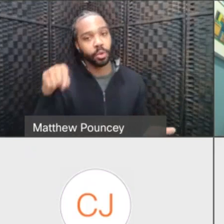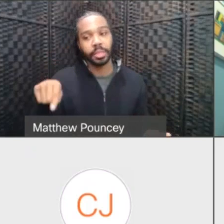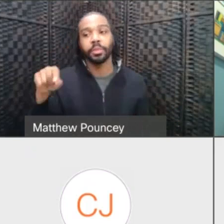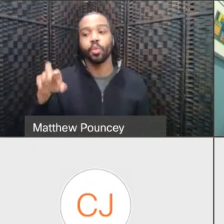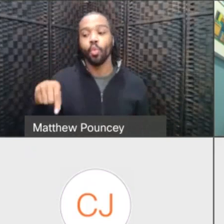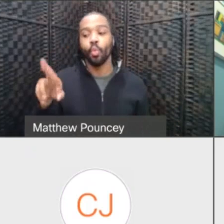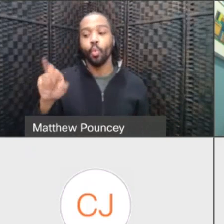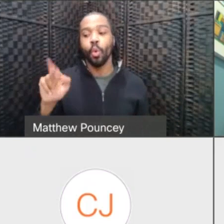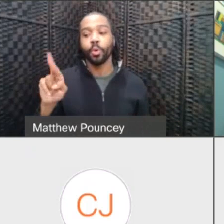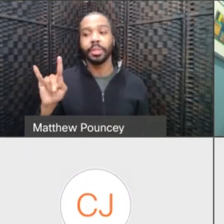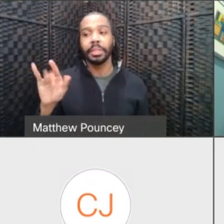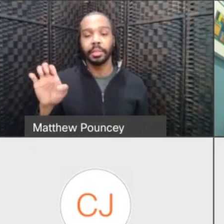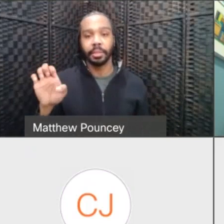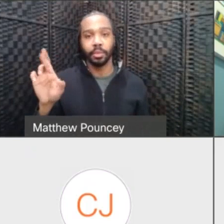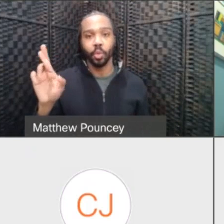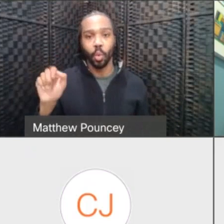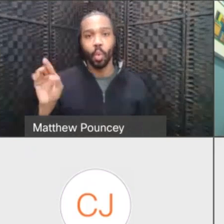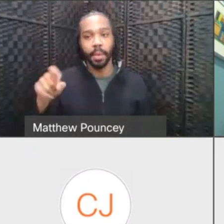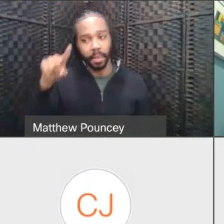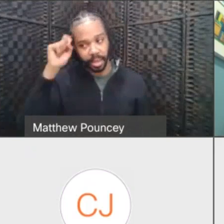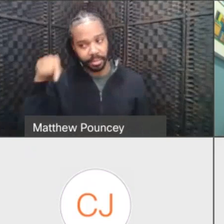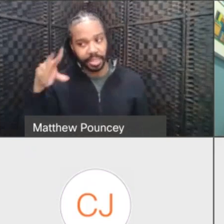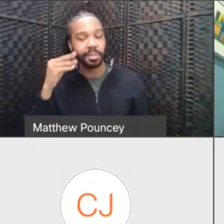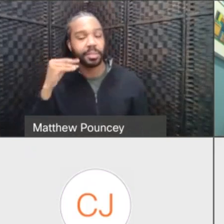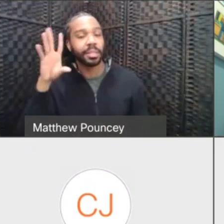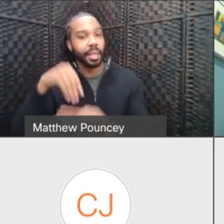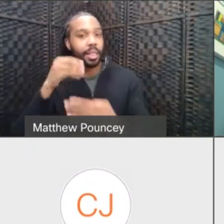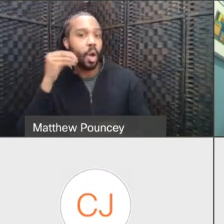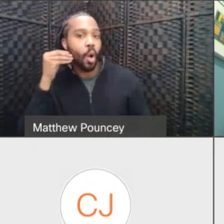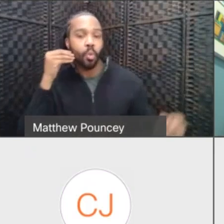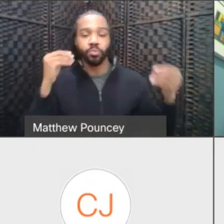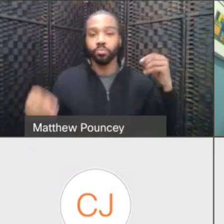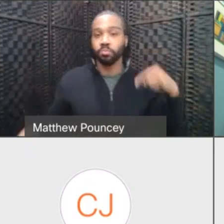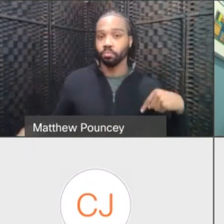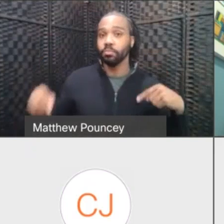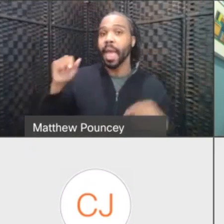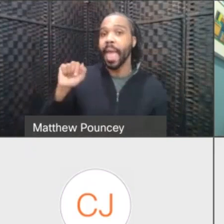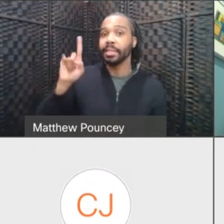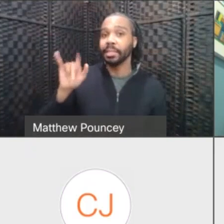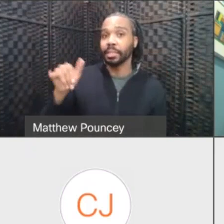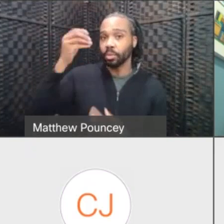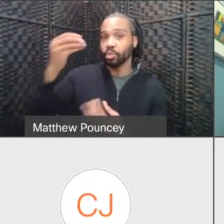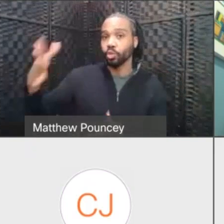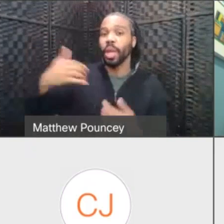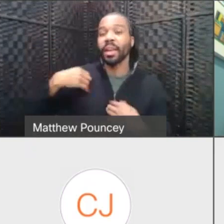We've had a few different experiences in getting the rate authorized. I'm just wanting to confirm the correct process.